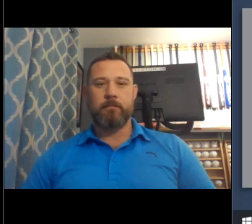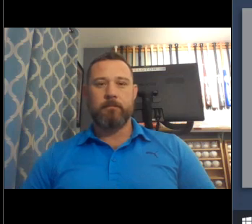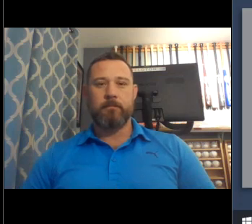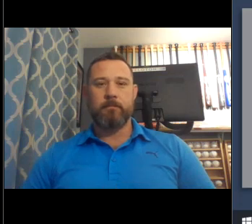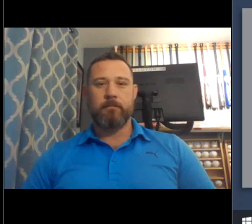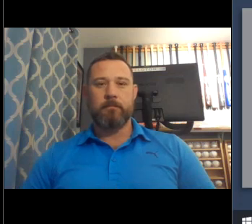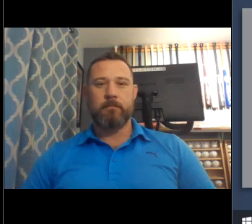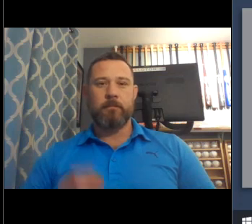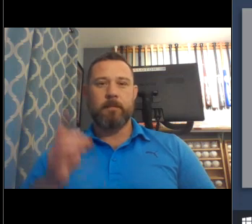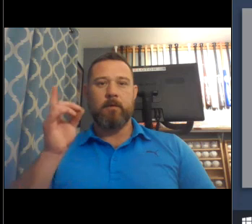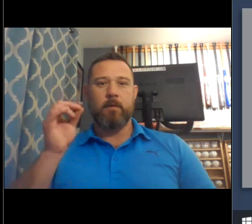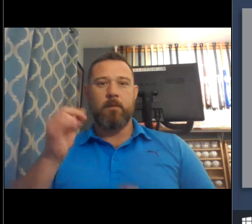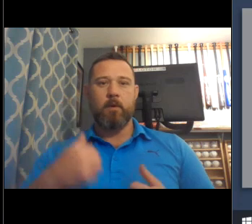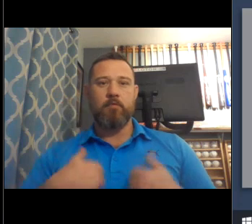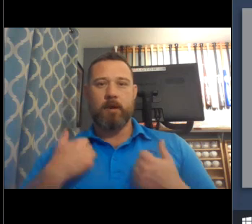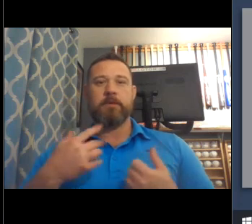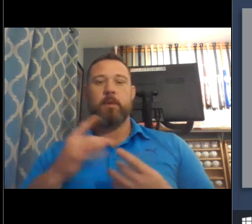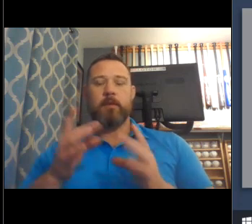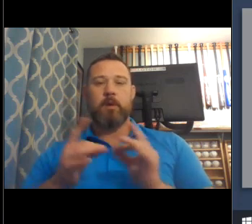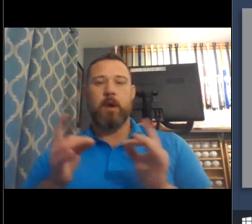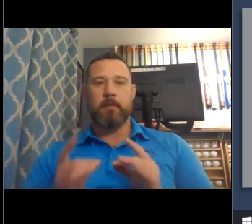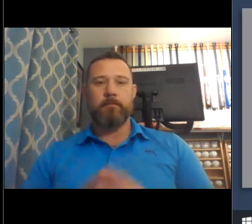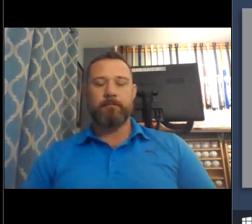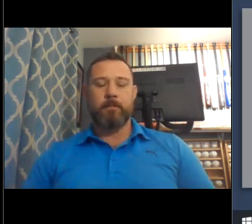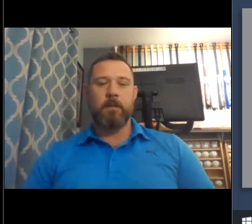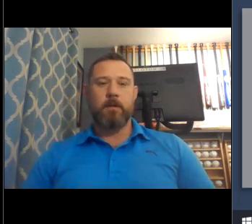We have one more resident who would like to comment.